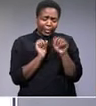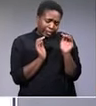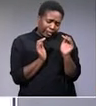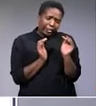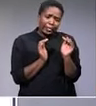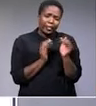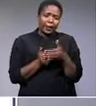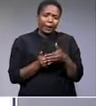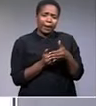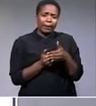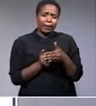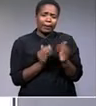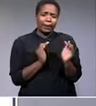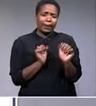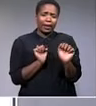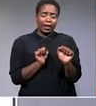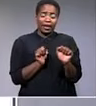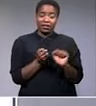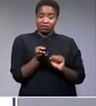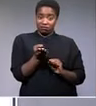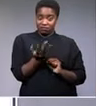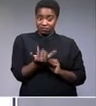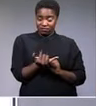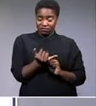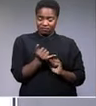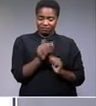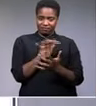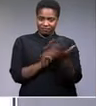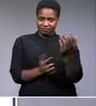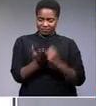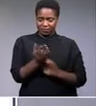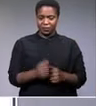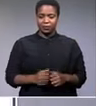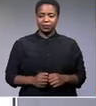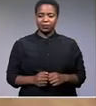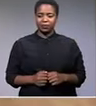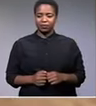one of the country's tiniest microbabies. My colleague Lester Kivett caught up with her and her family.